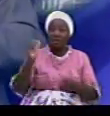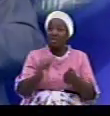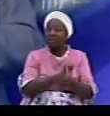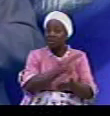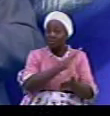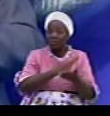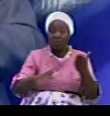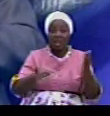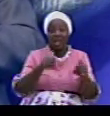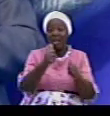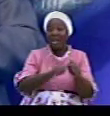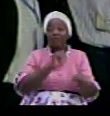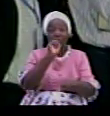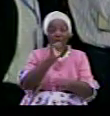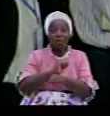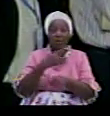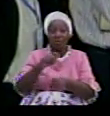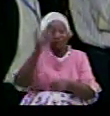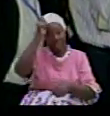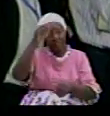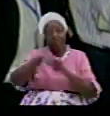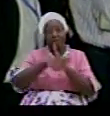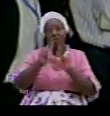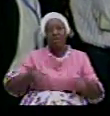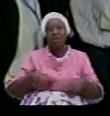of the devil in your life.